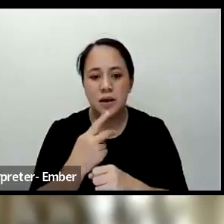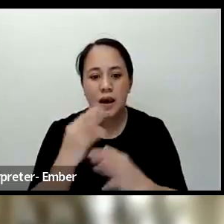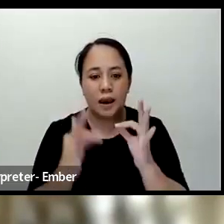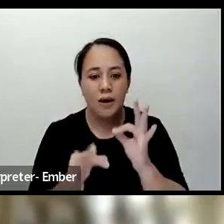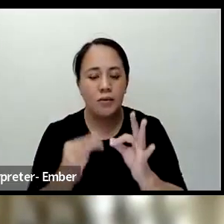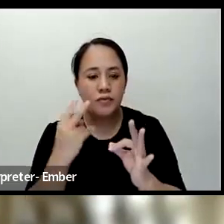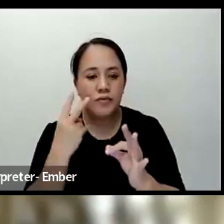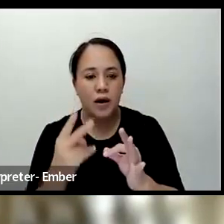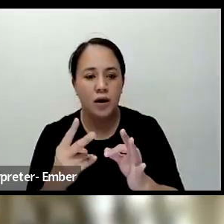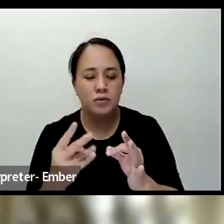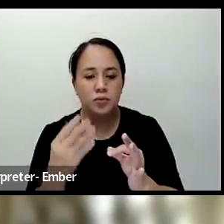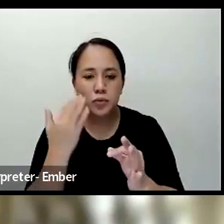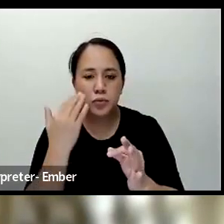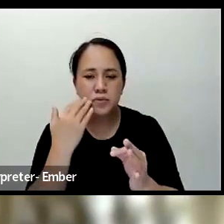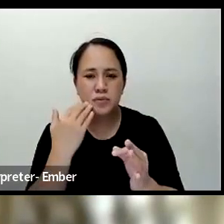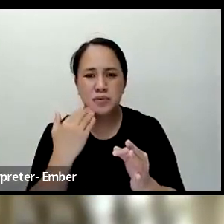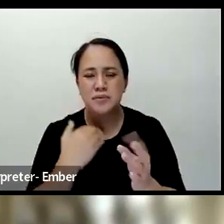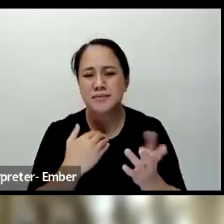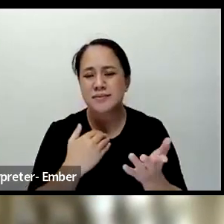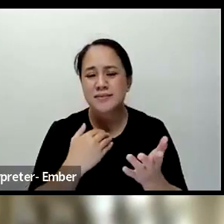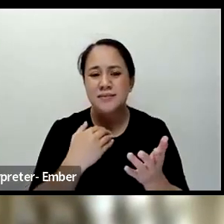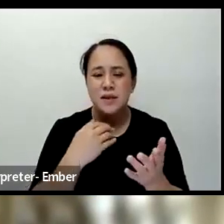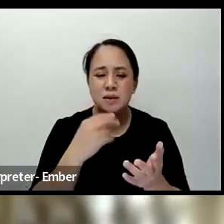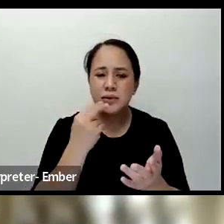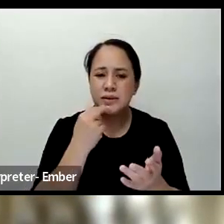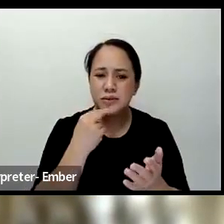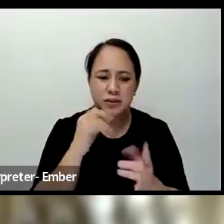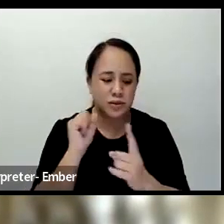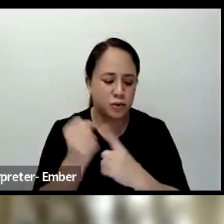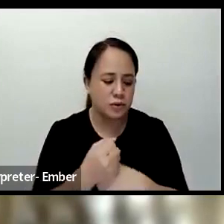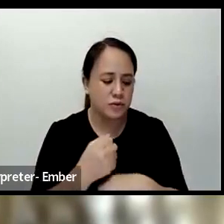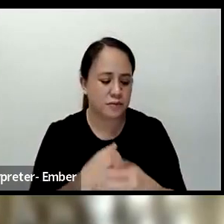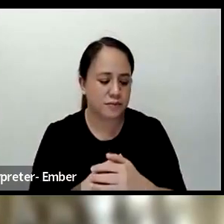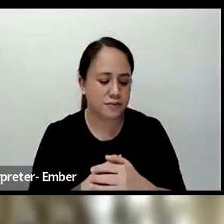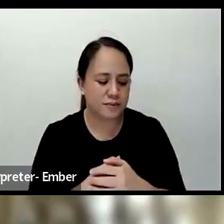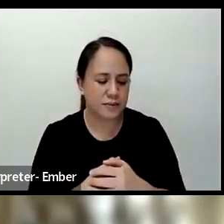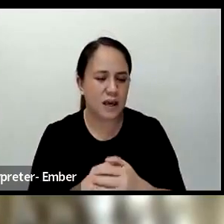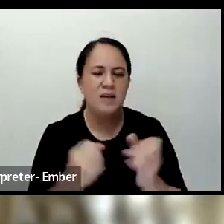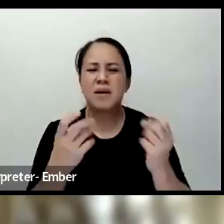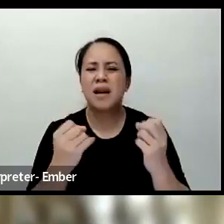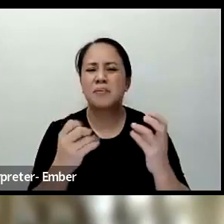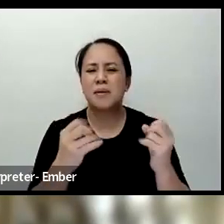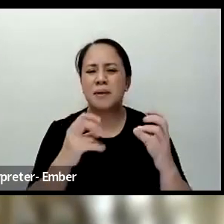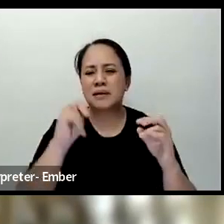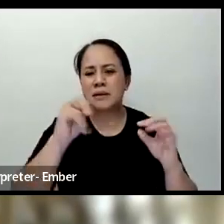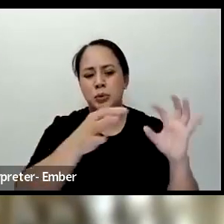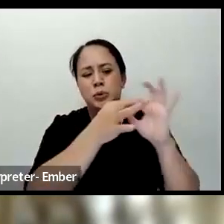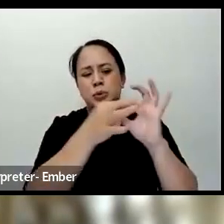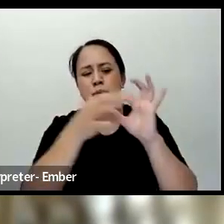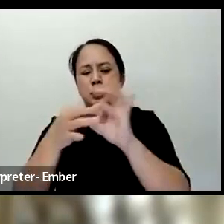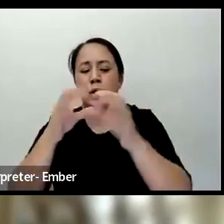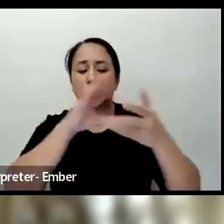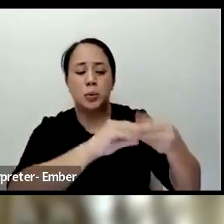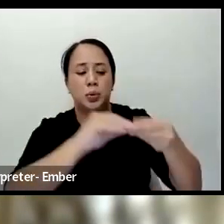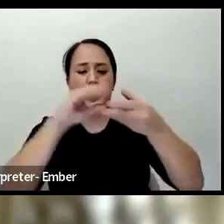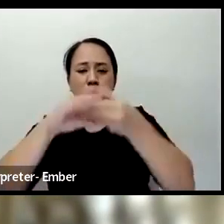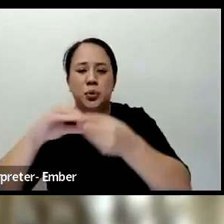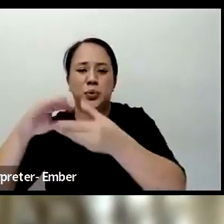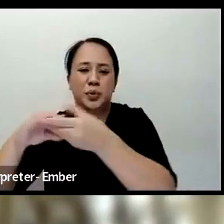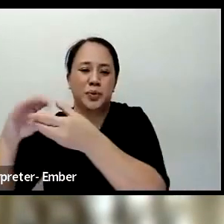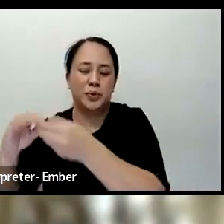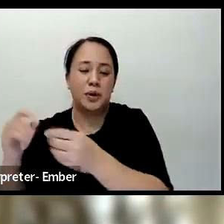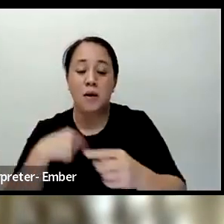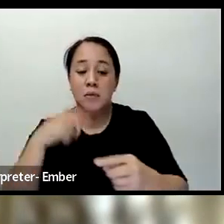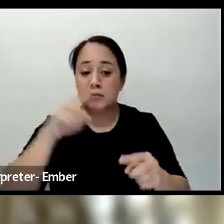poor nutritional status. No? So, ang daming dapat pagdugtungin na kwento. But I think if we